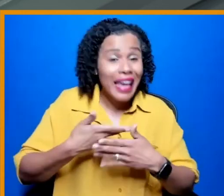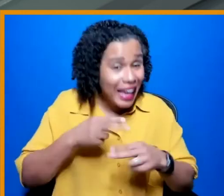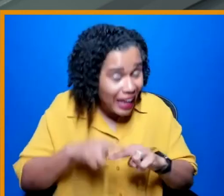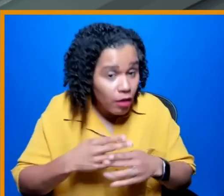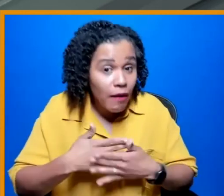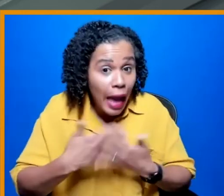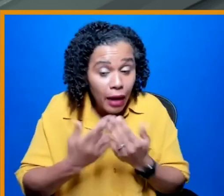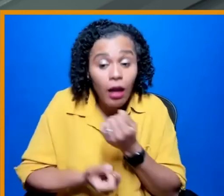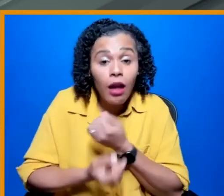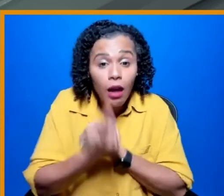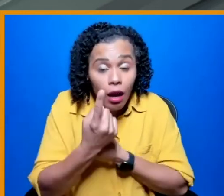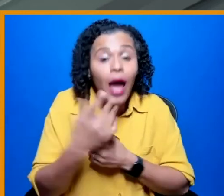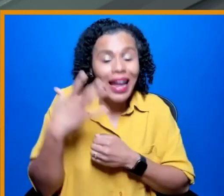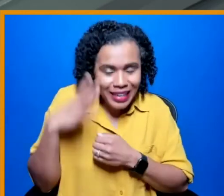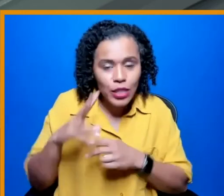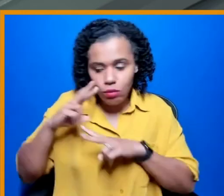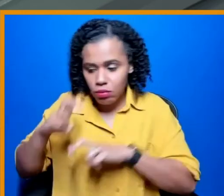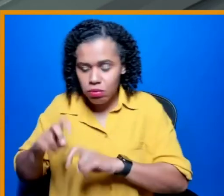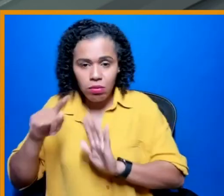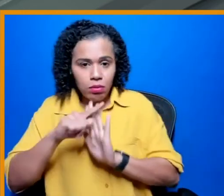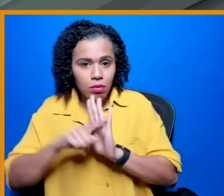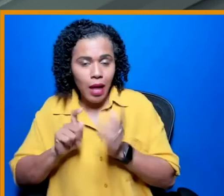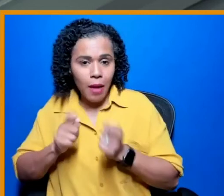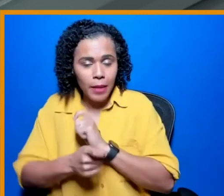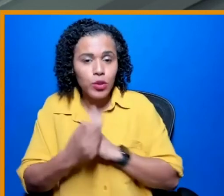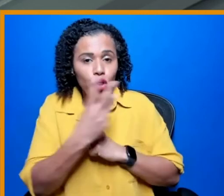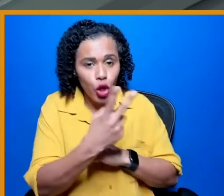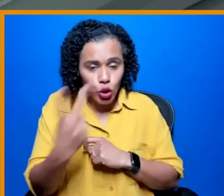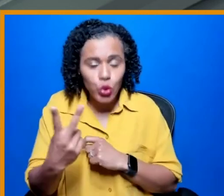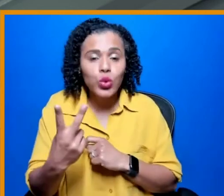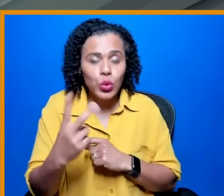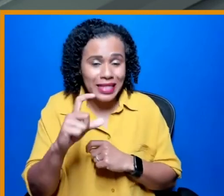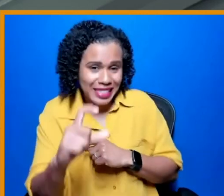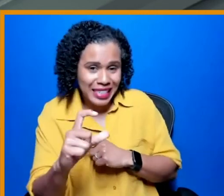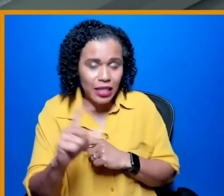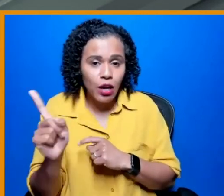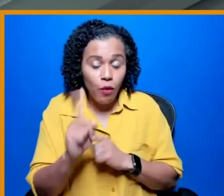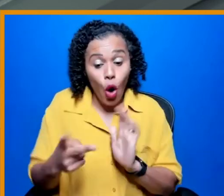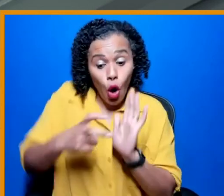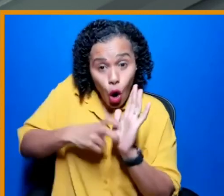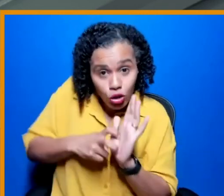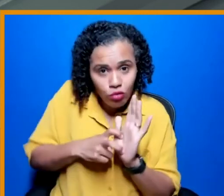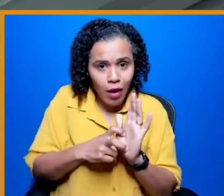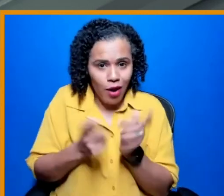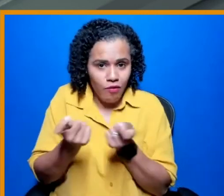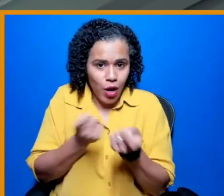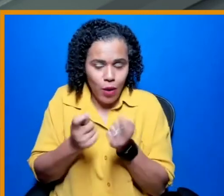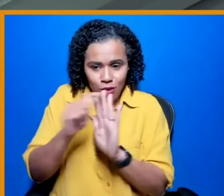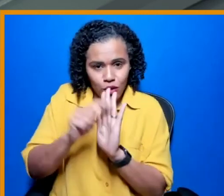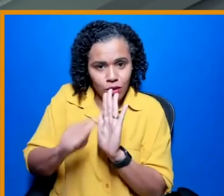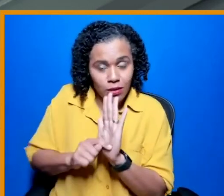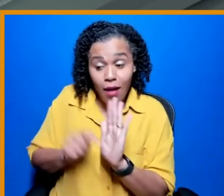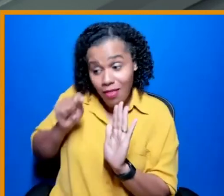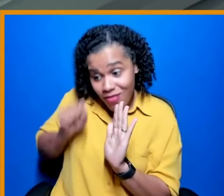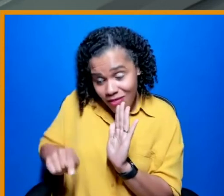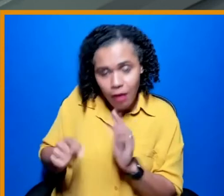consider amendment of Regulation 32(2)(c) of the Public Contract Regulations 2015, the regulation which allowed for the